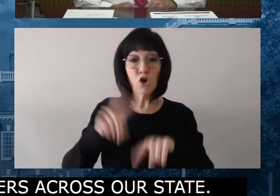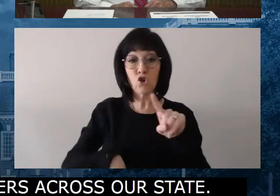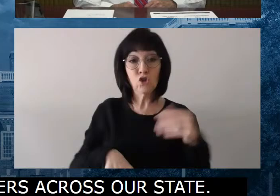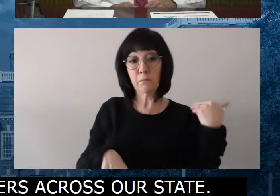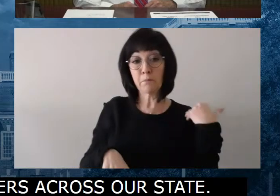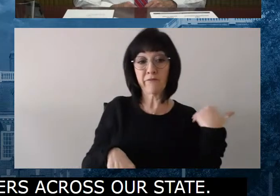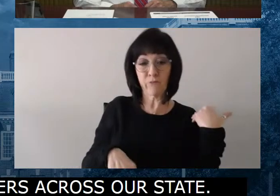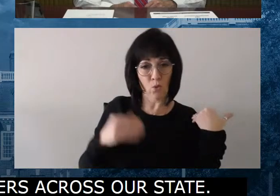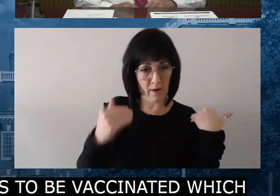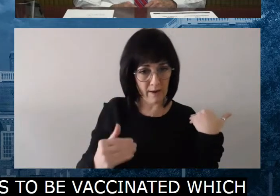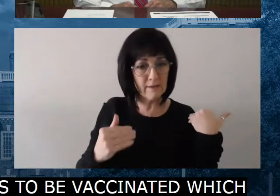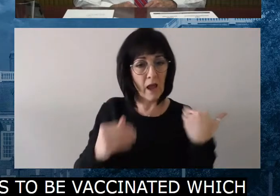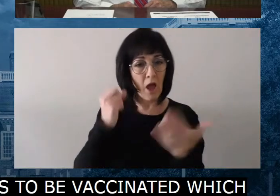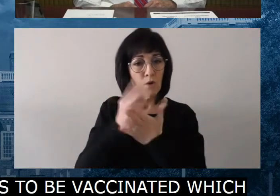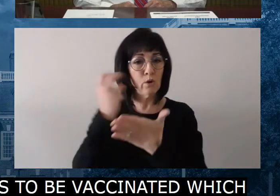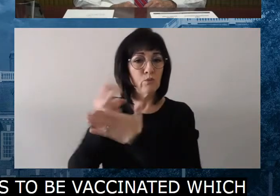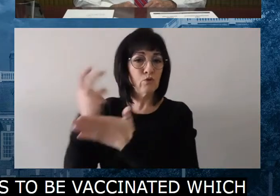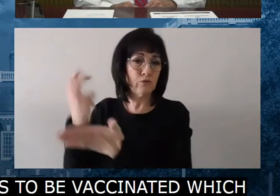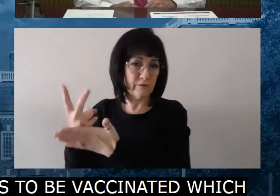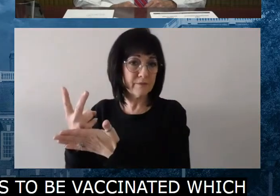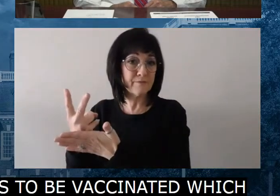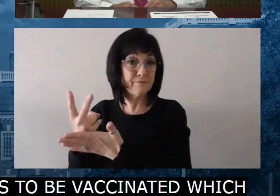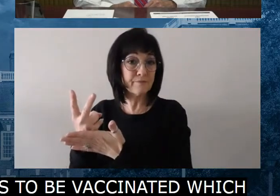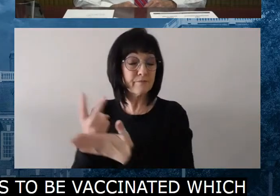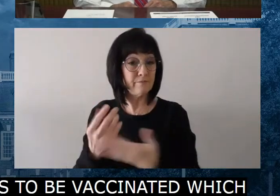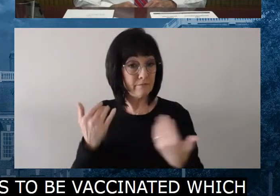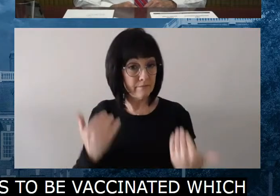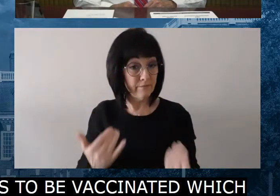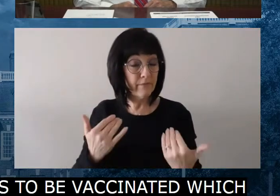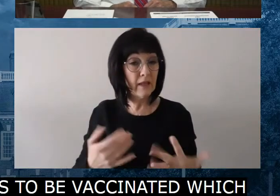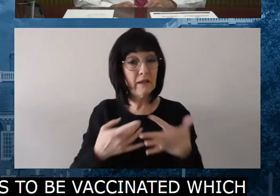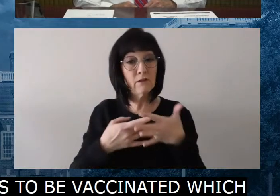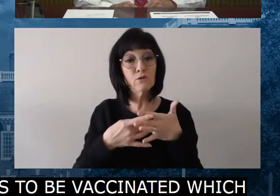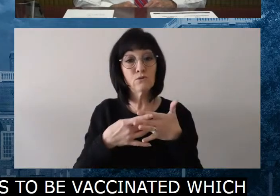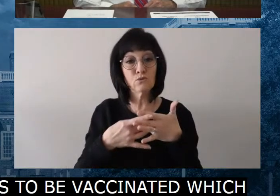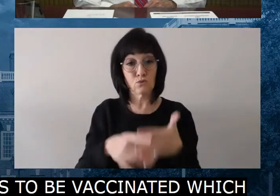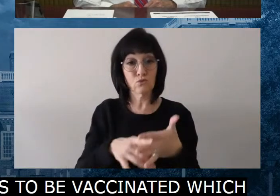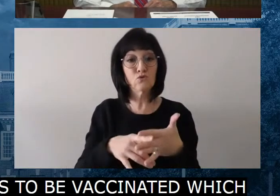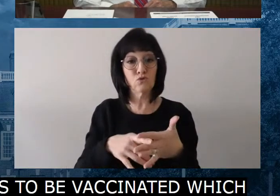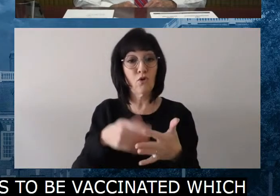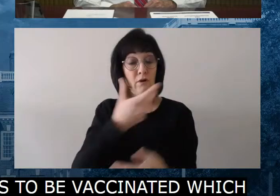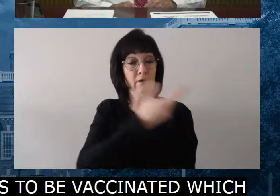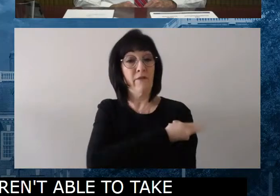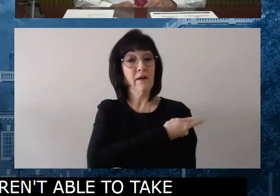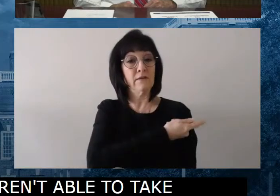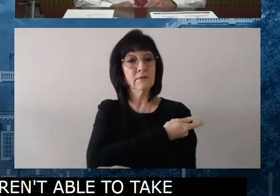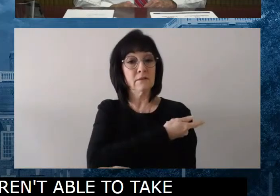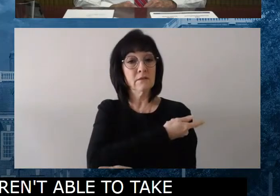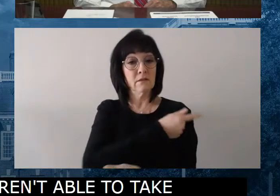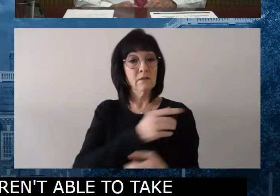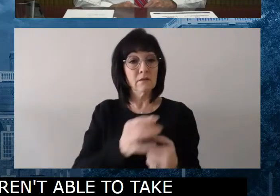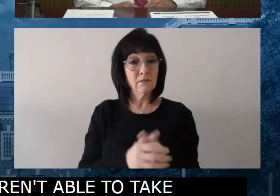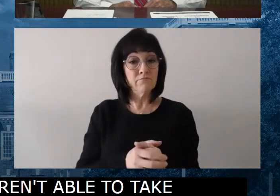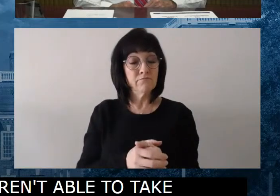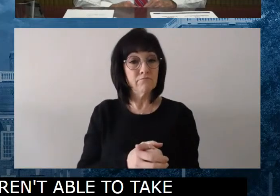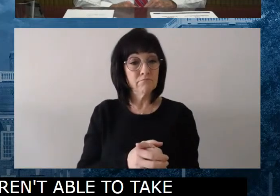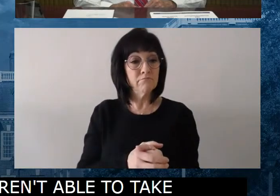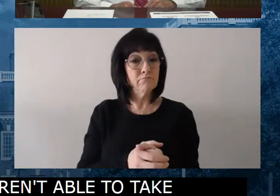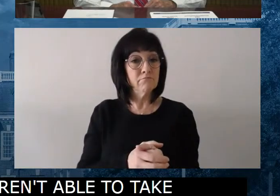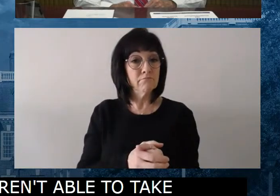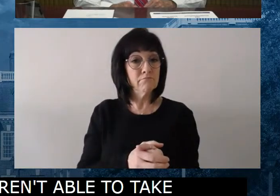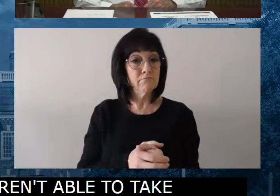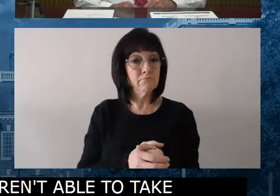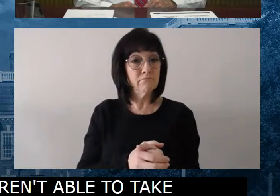of. And we have started vaccinating and are true to our commitment